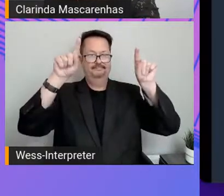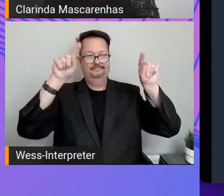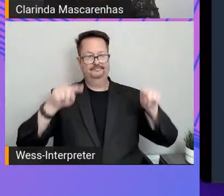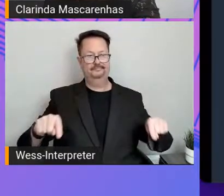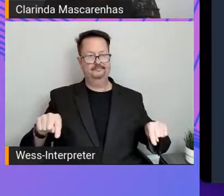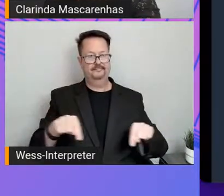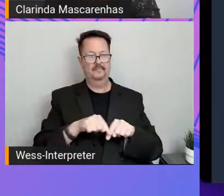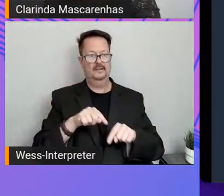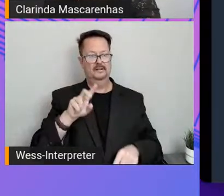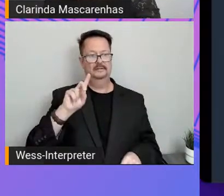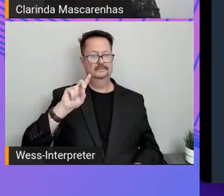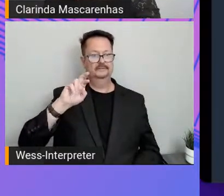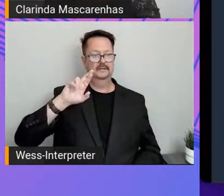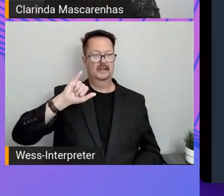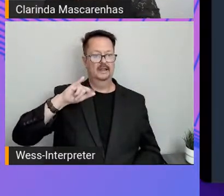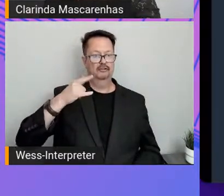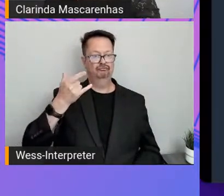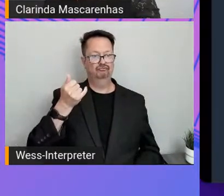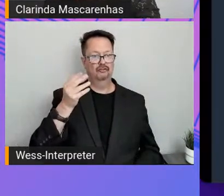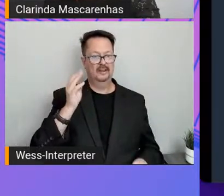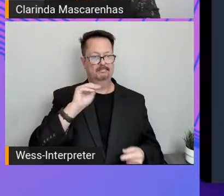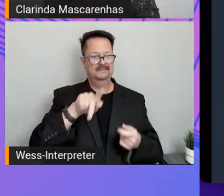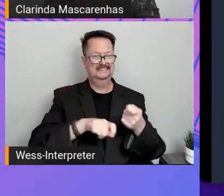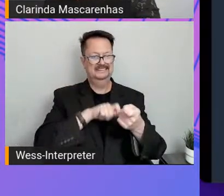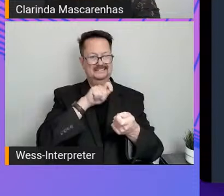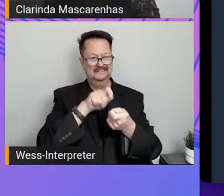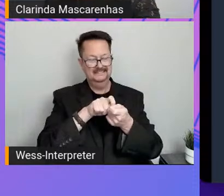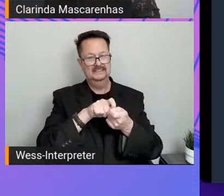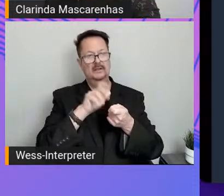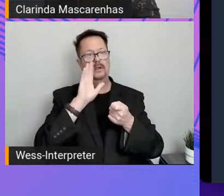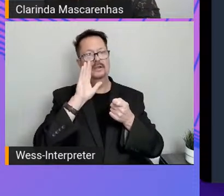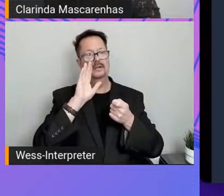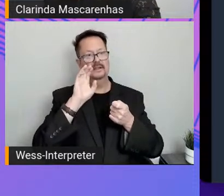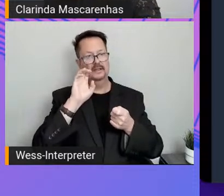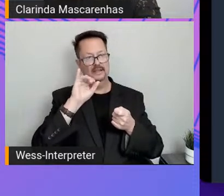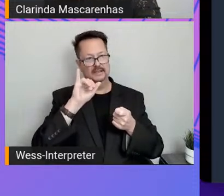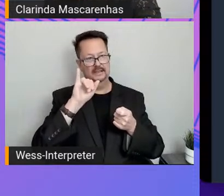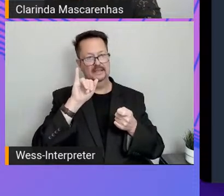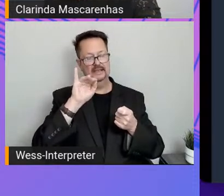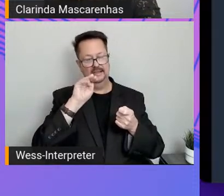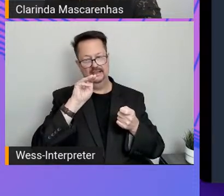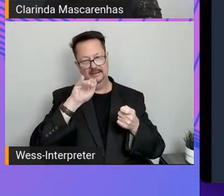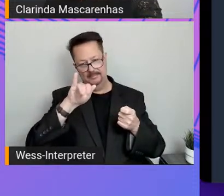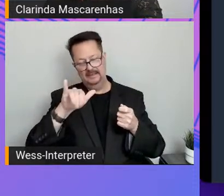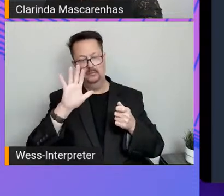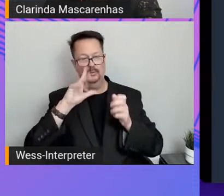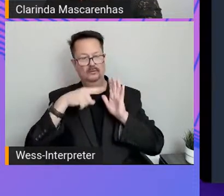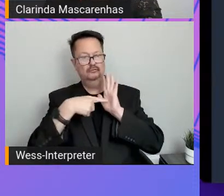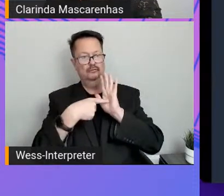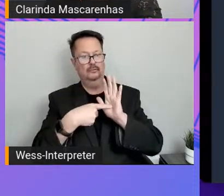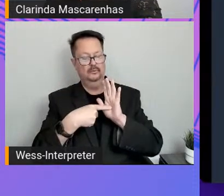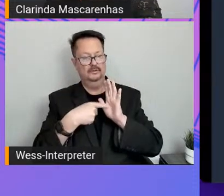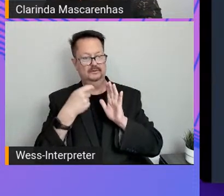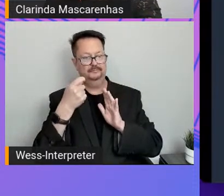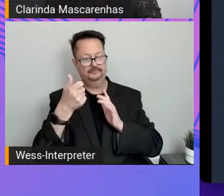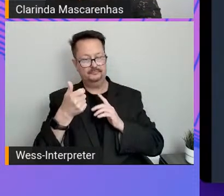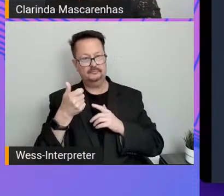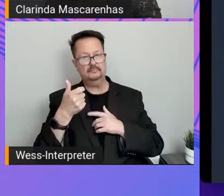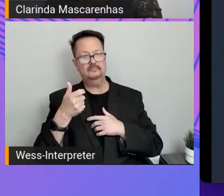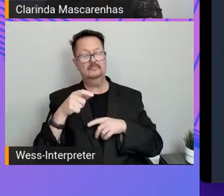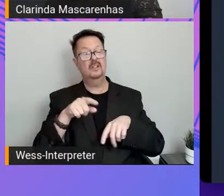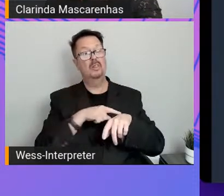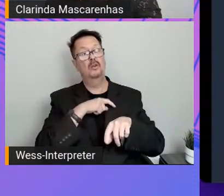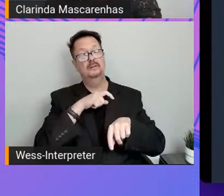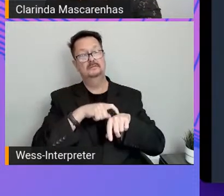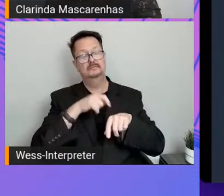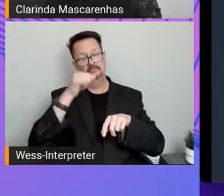into what's exactly deployed on your stack, which Yiming is going to show us in a bit. From a runtimes perspective, as many of you